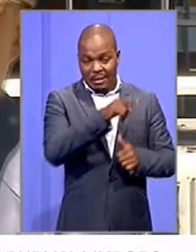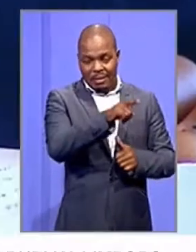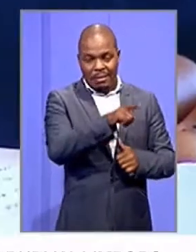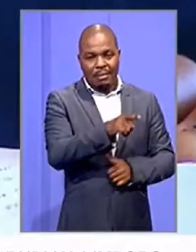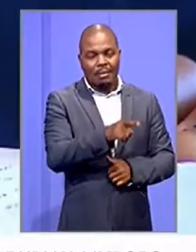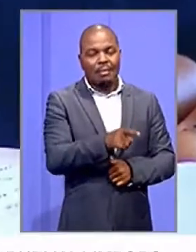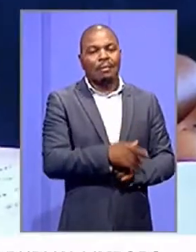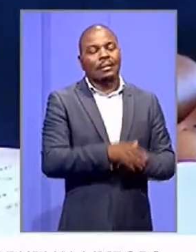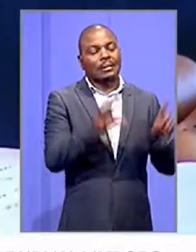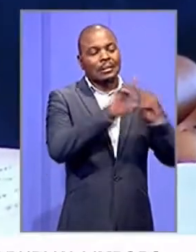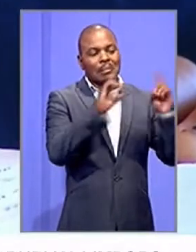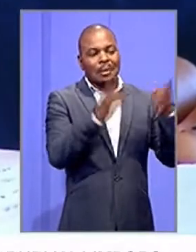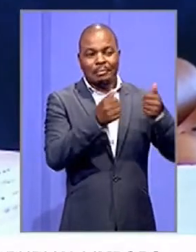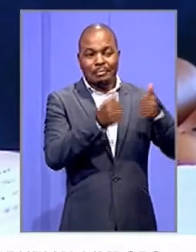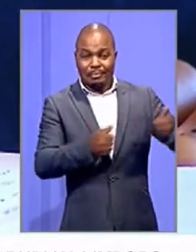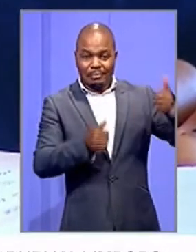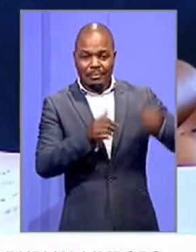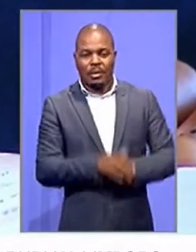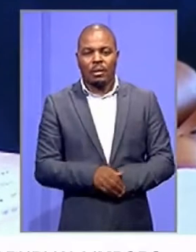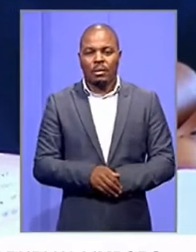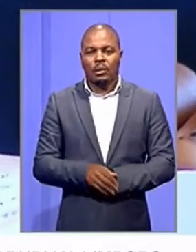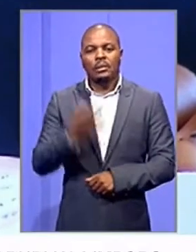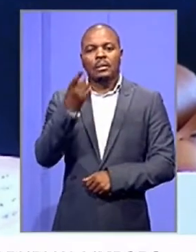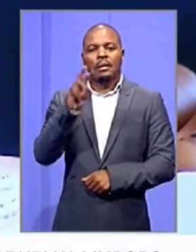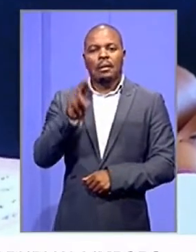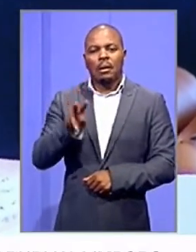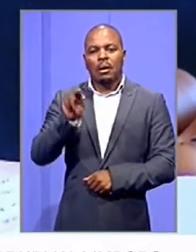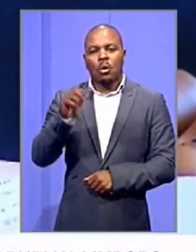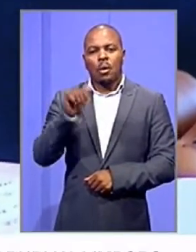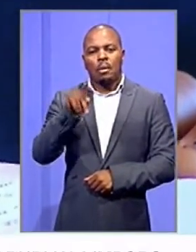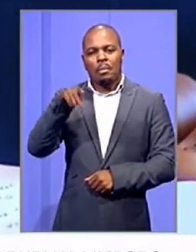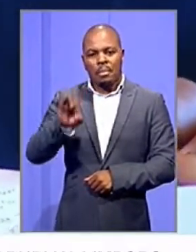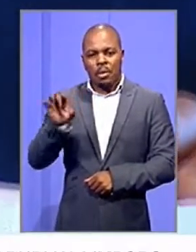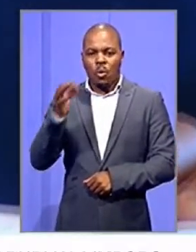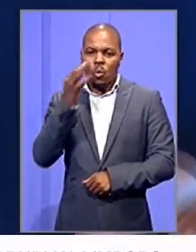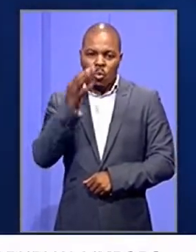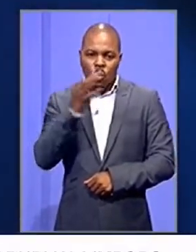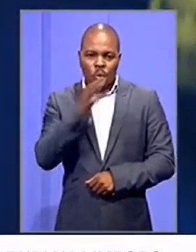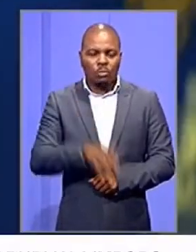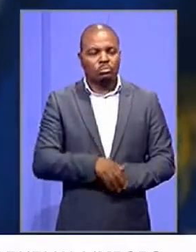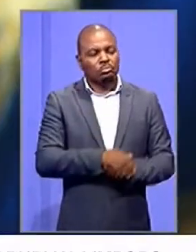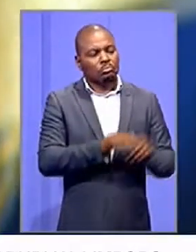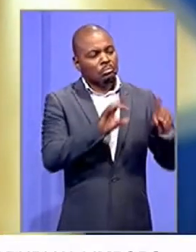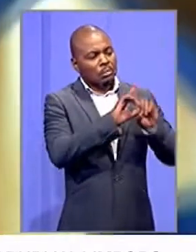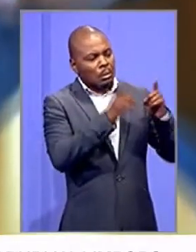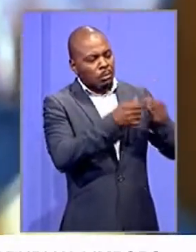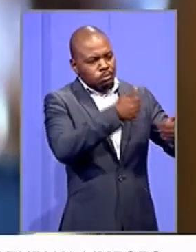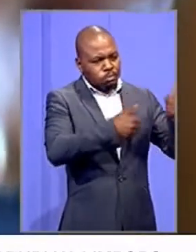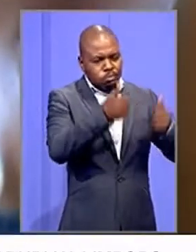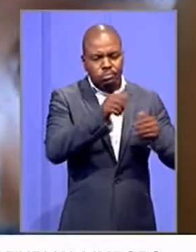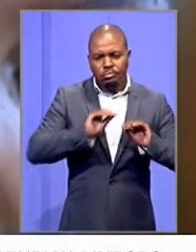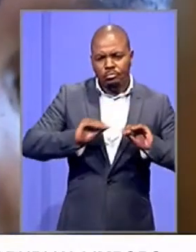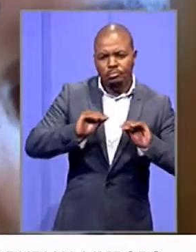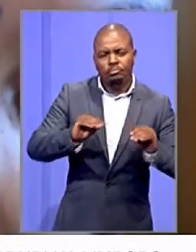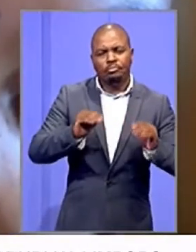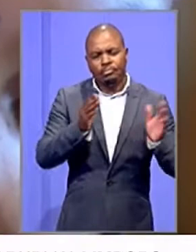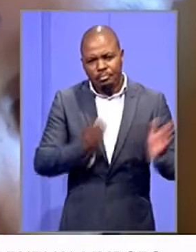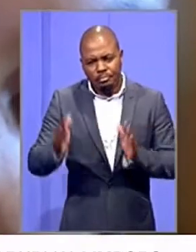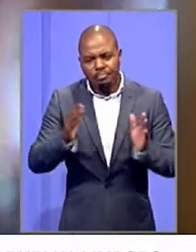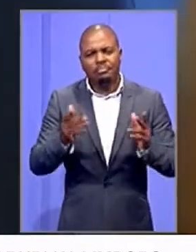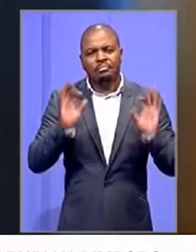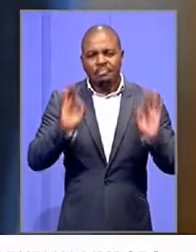of department. Ngaka Ngwepe o re go se tšee maikarabelo a go tlhabolola dithuto go tswa go bolaodi jwa kgoro ke gona go bakileng gore dipoelo di